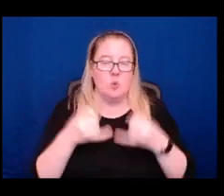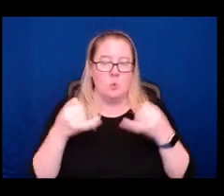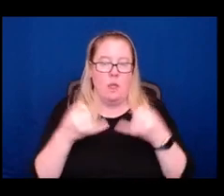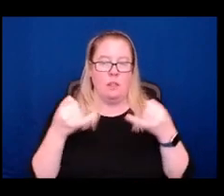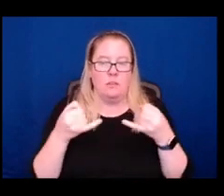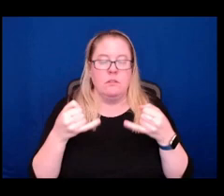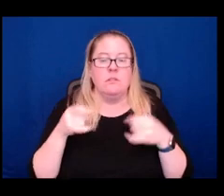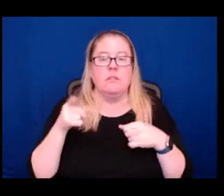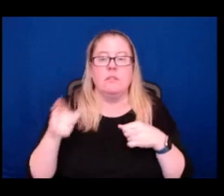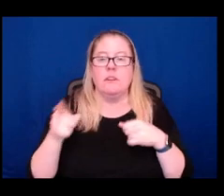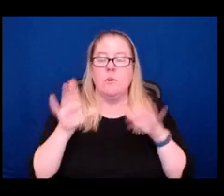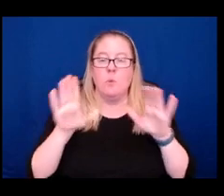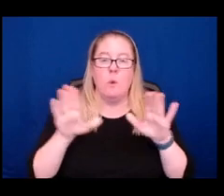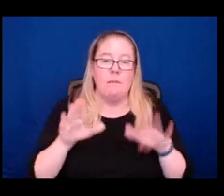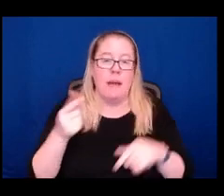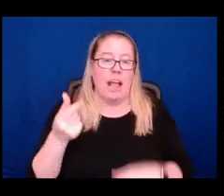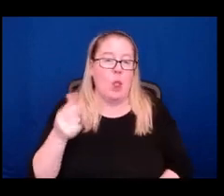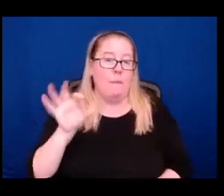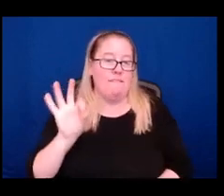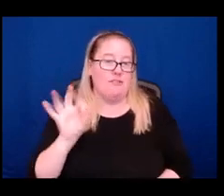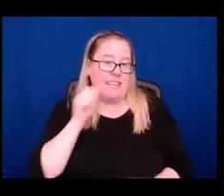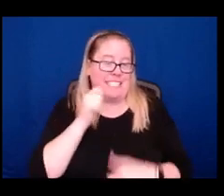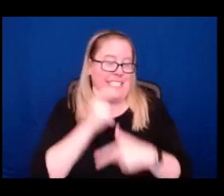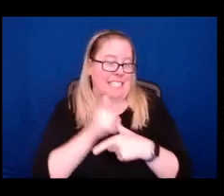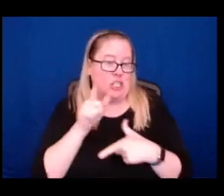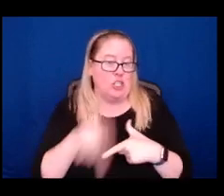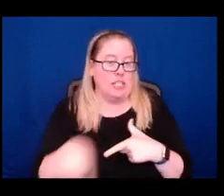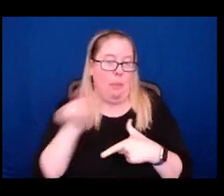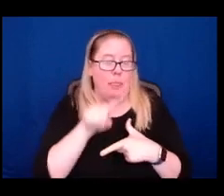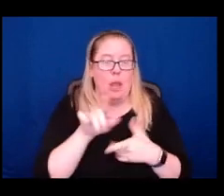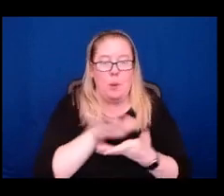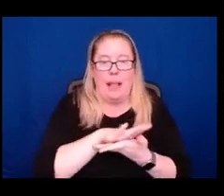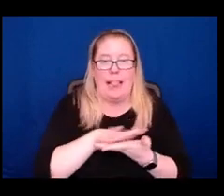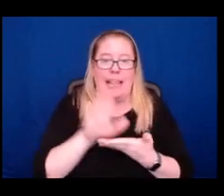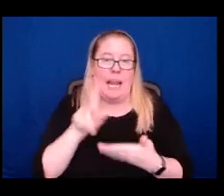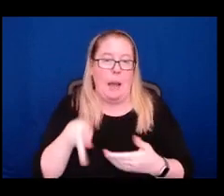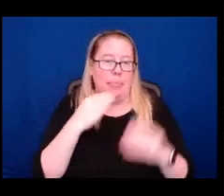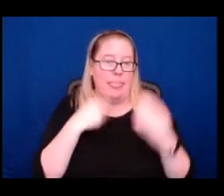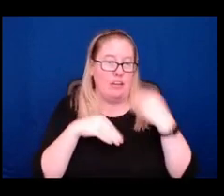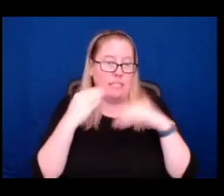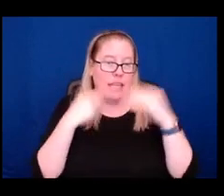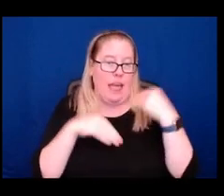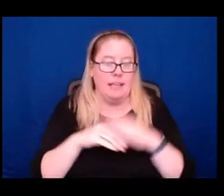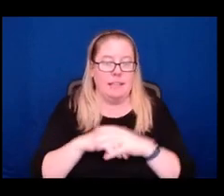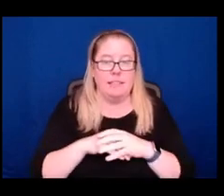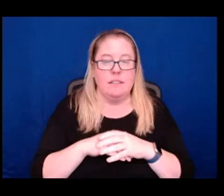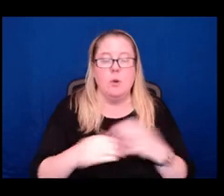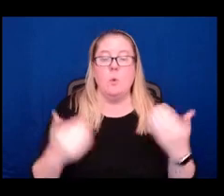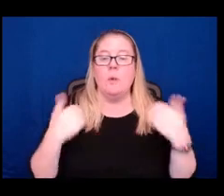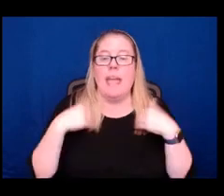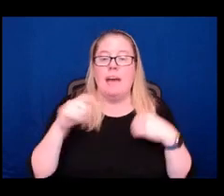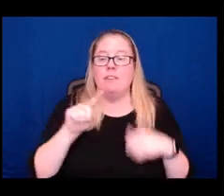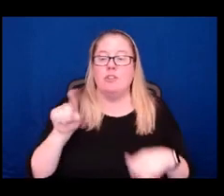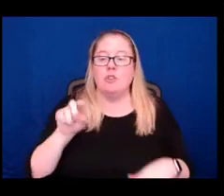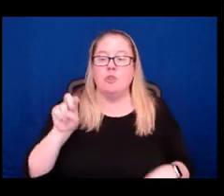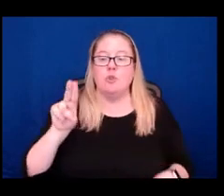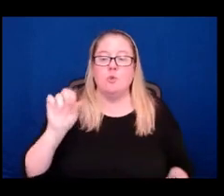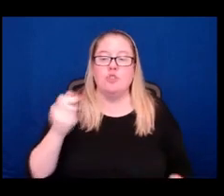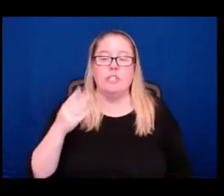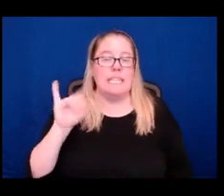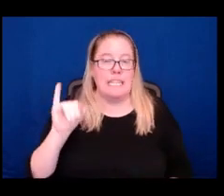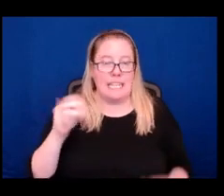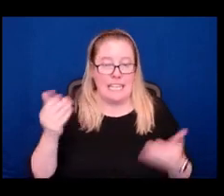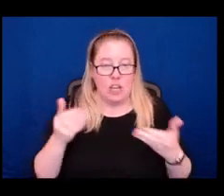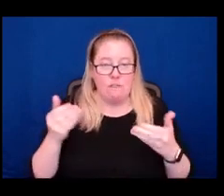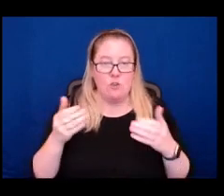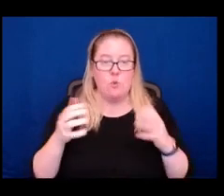gluten-free sisters who are cleaning up their diets. We've also got zucchini here. If you want to shred these up and make